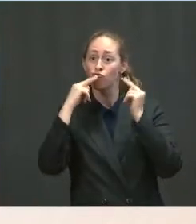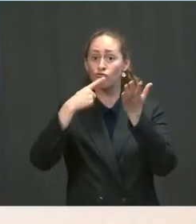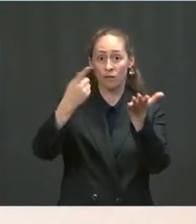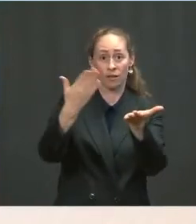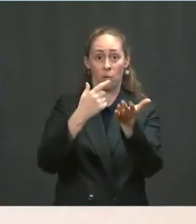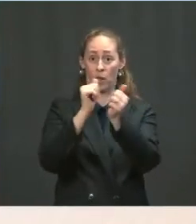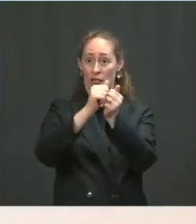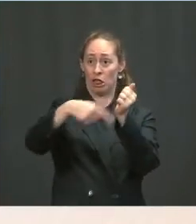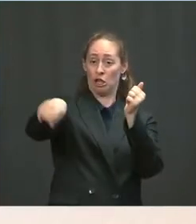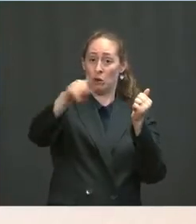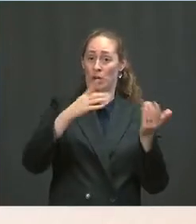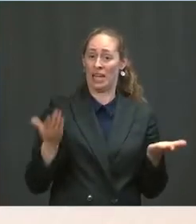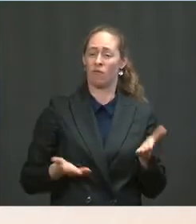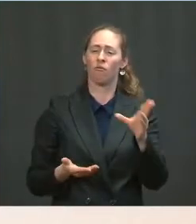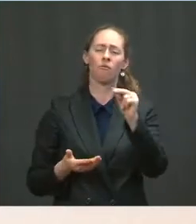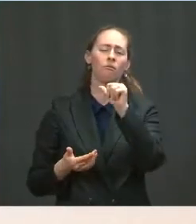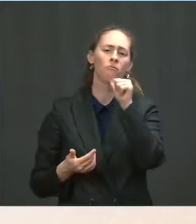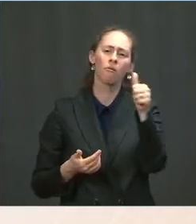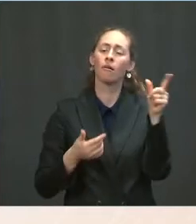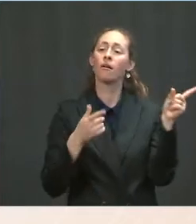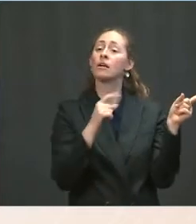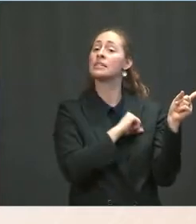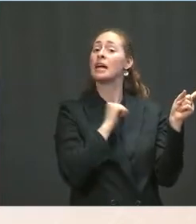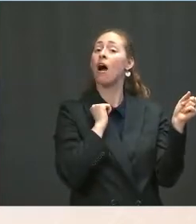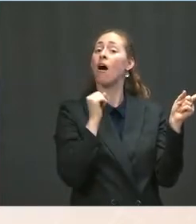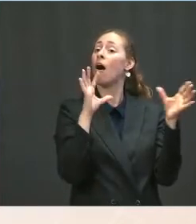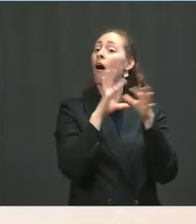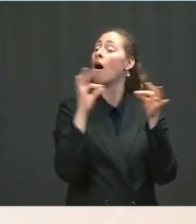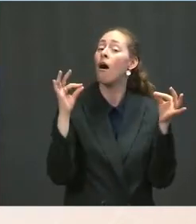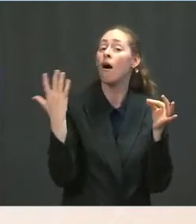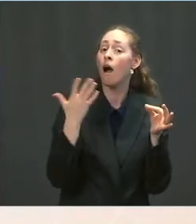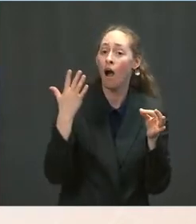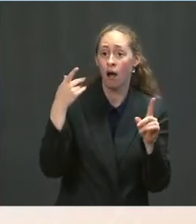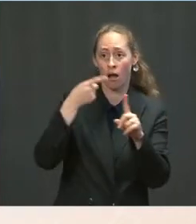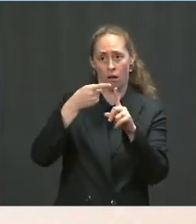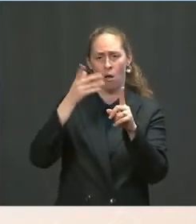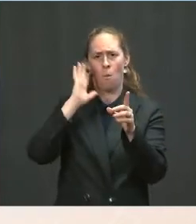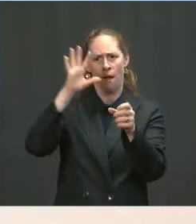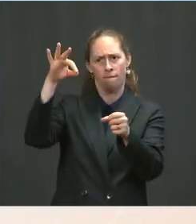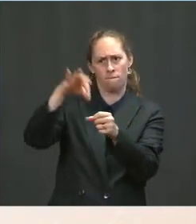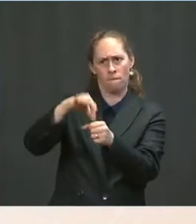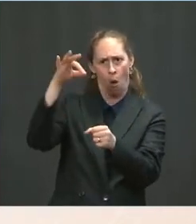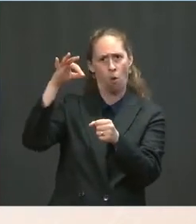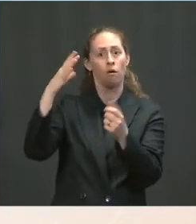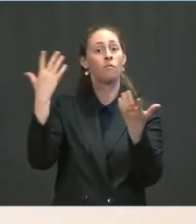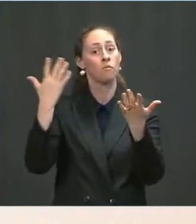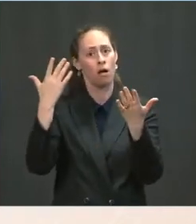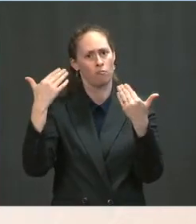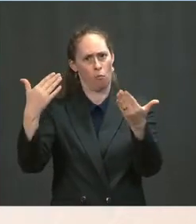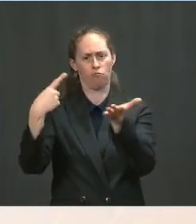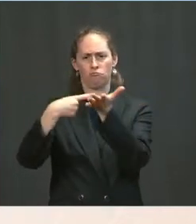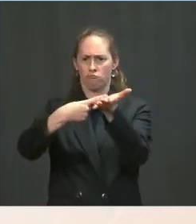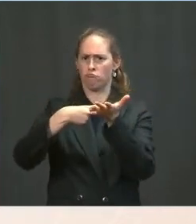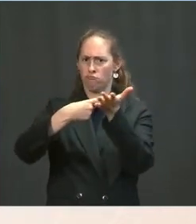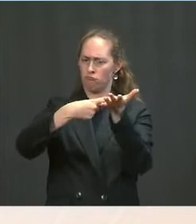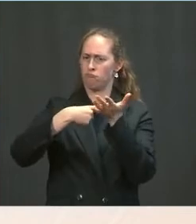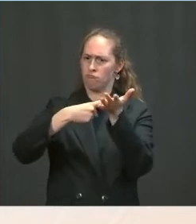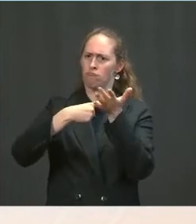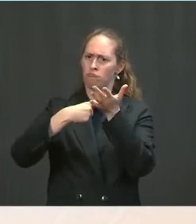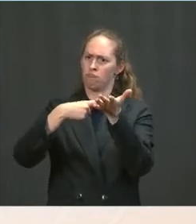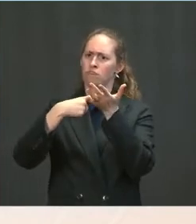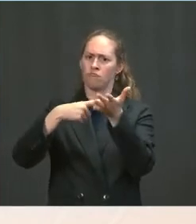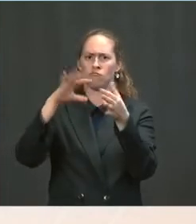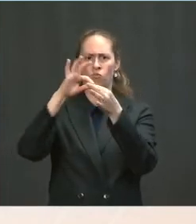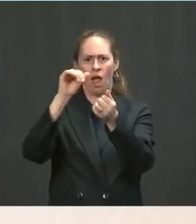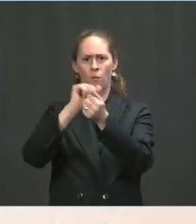senator said. She is going to vote to proceed with the debate on the budget resolution. She expressed reservations about the top